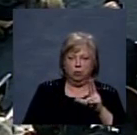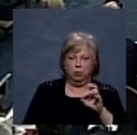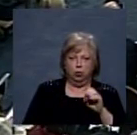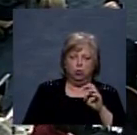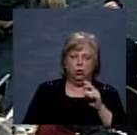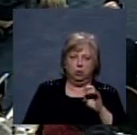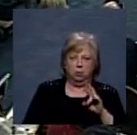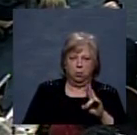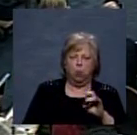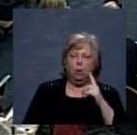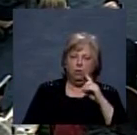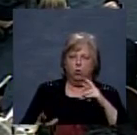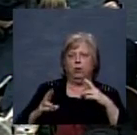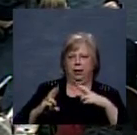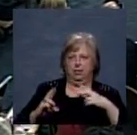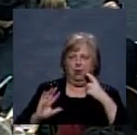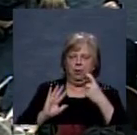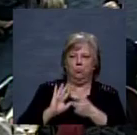recognition.